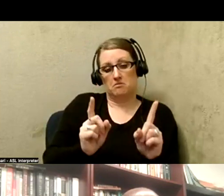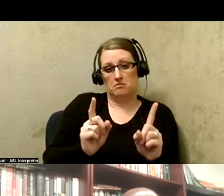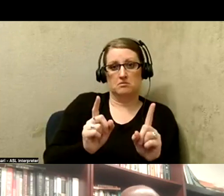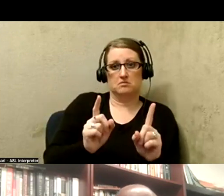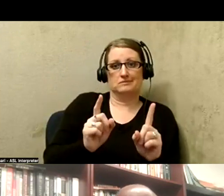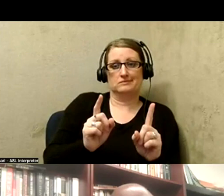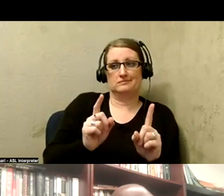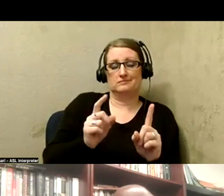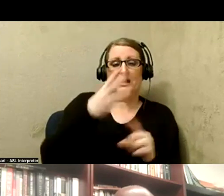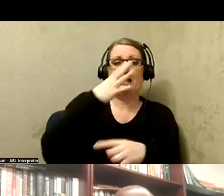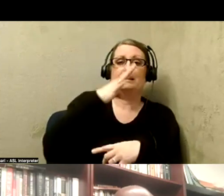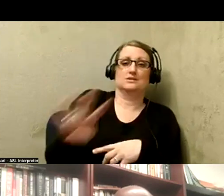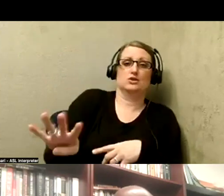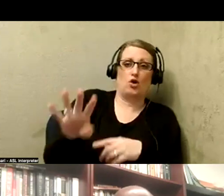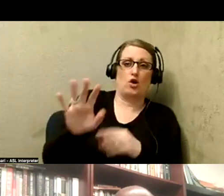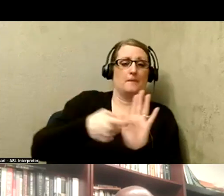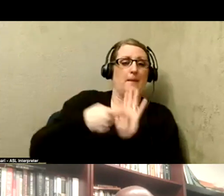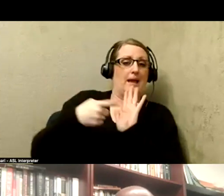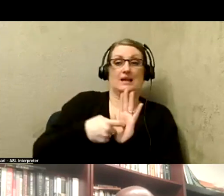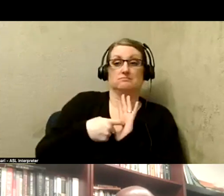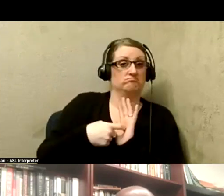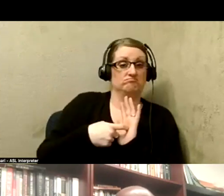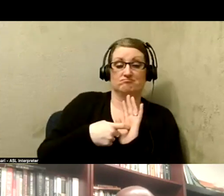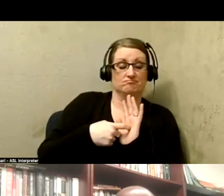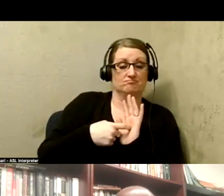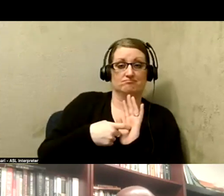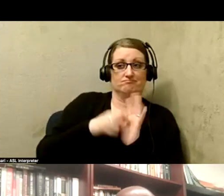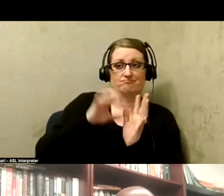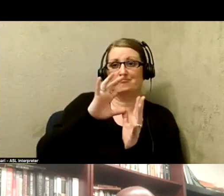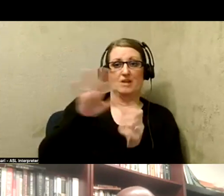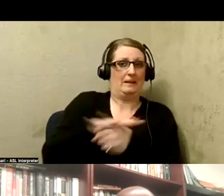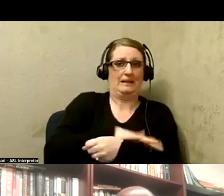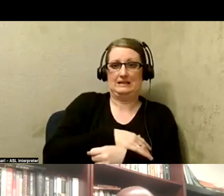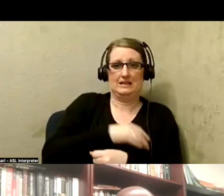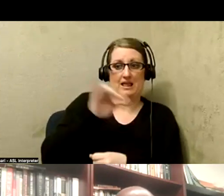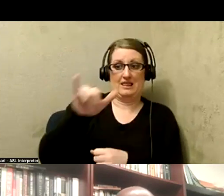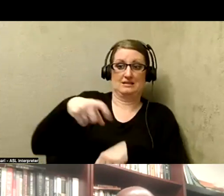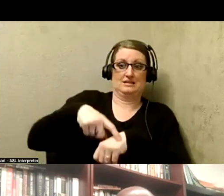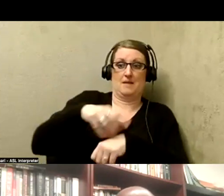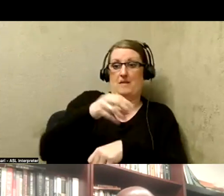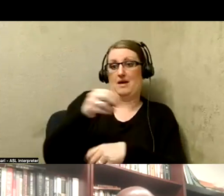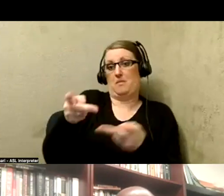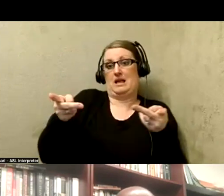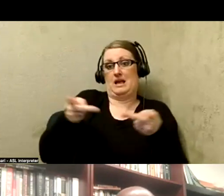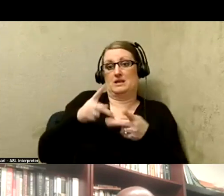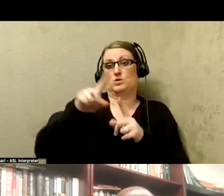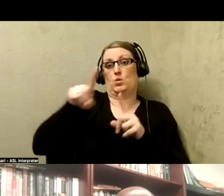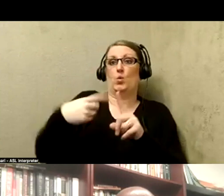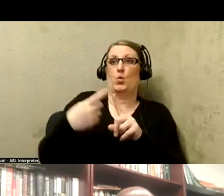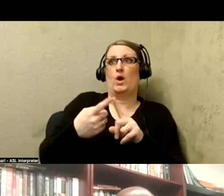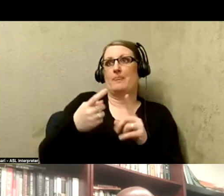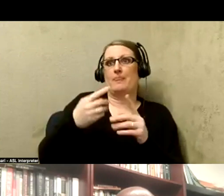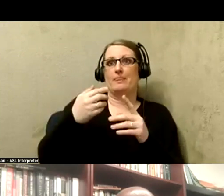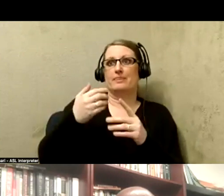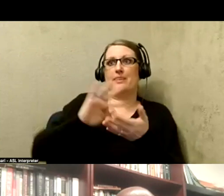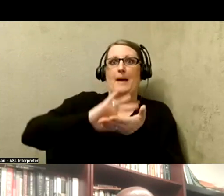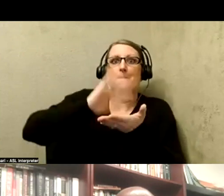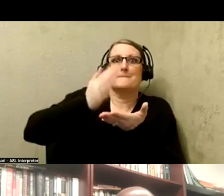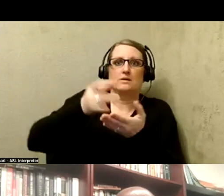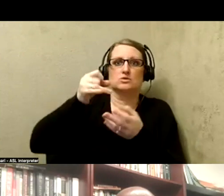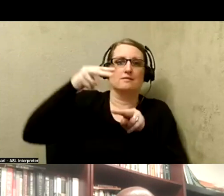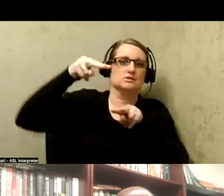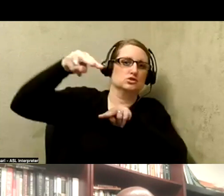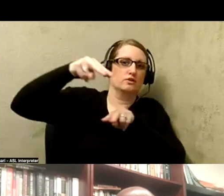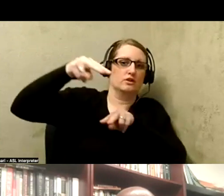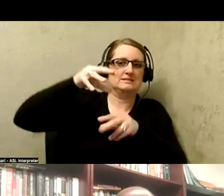disregarded its mandates altogether. That was at a time and place when the degree of surveillance and regulation, not